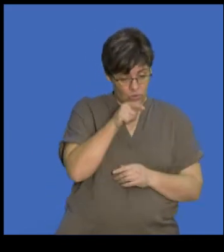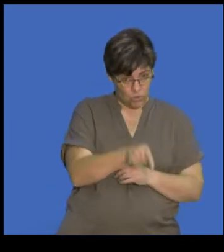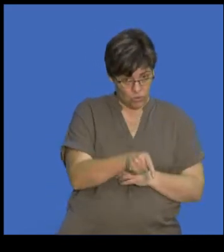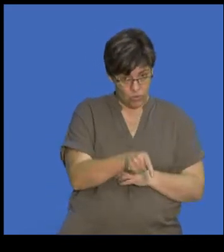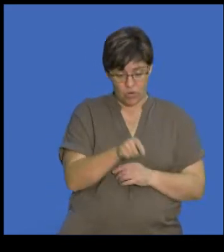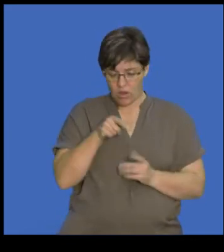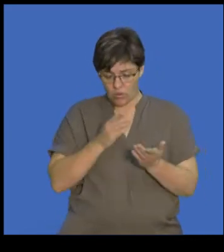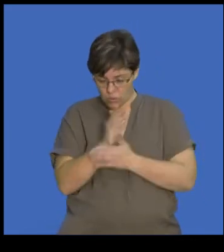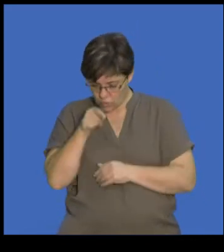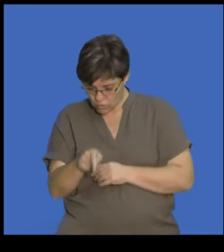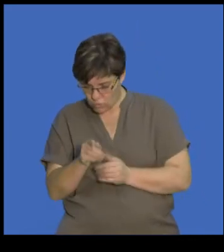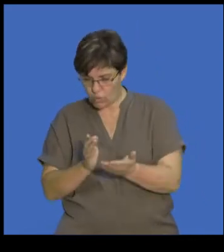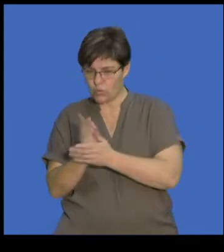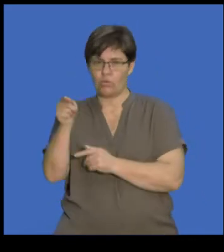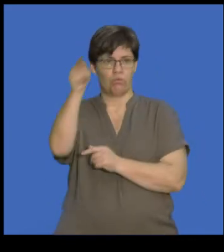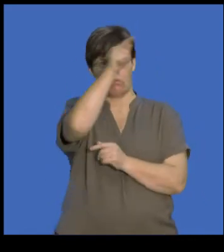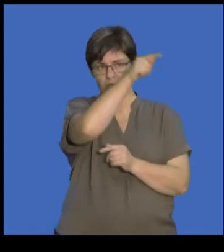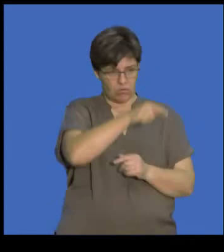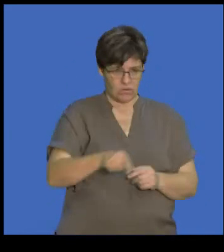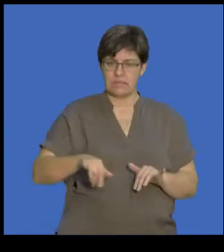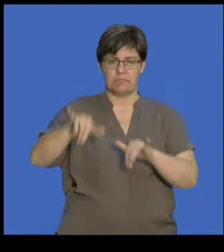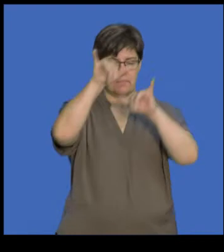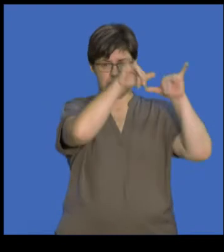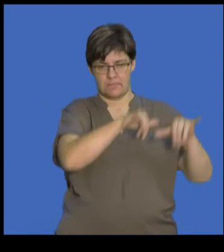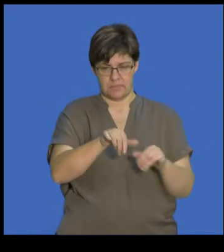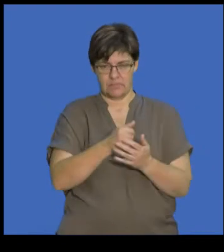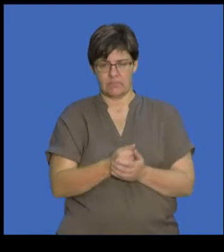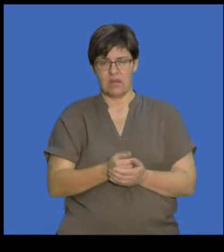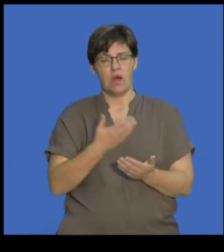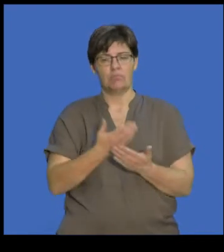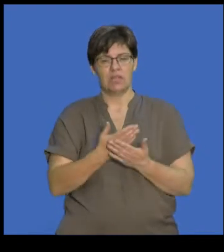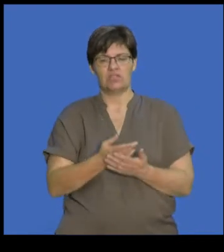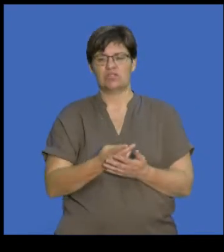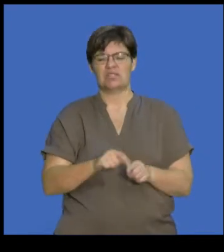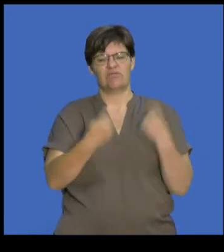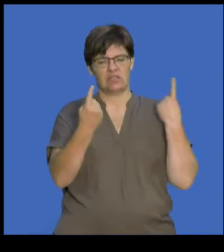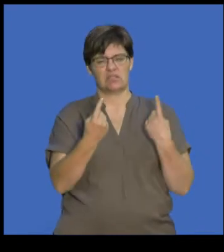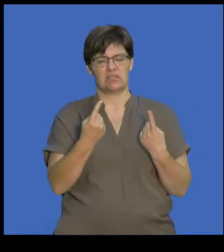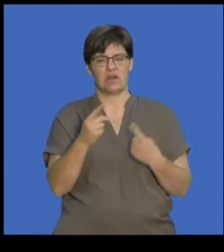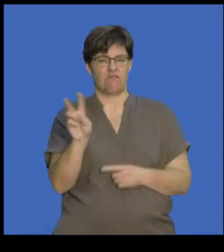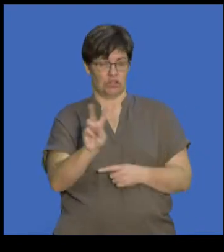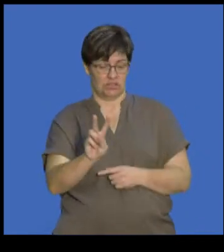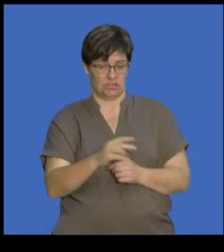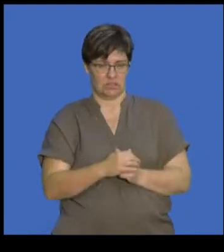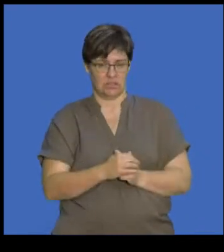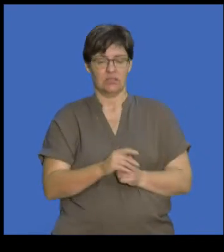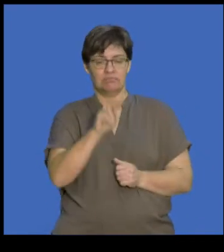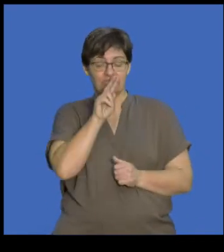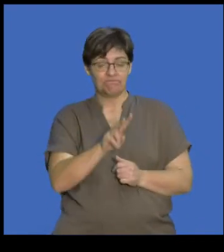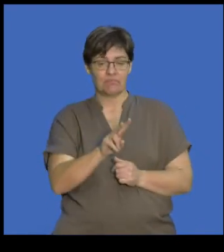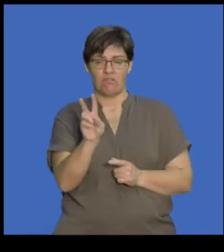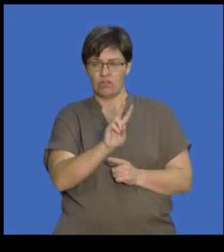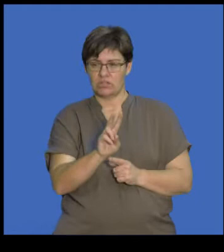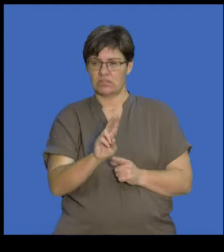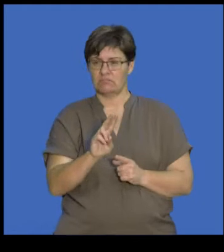every point in that circuit. But what about potential difference or voltage? Voltage is actually divided.